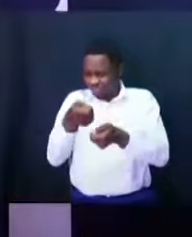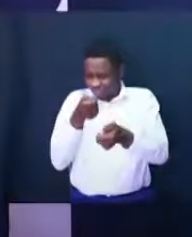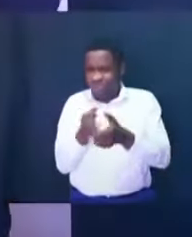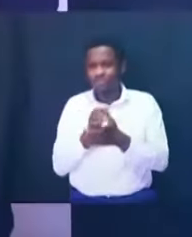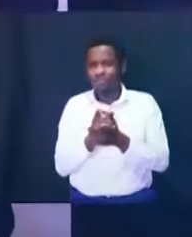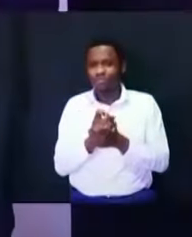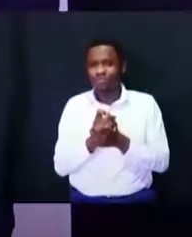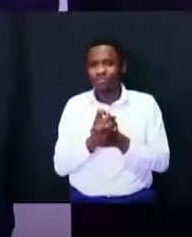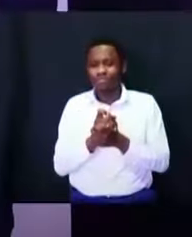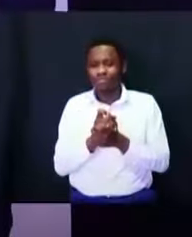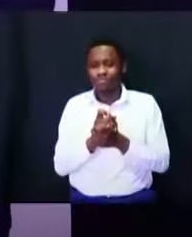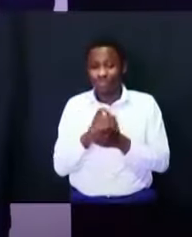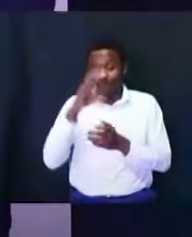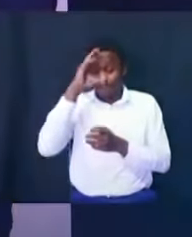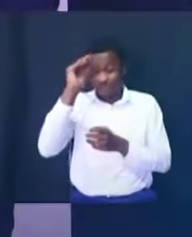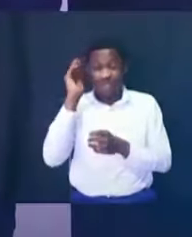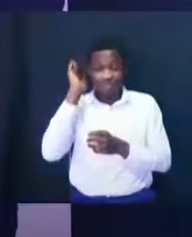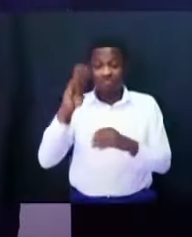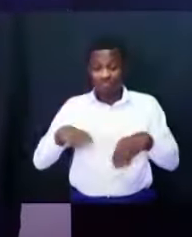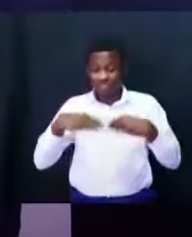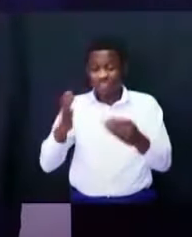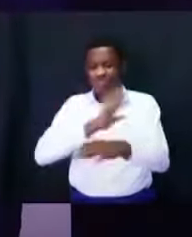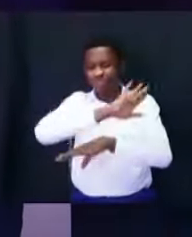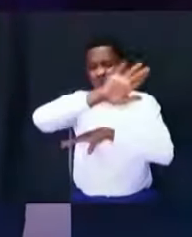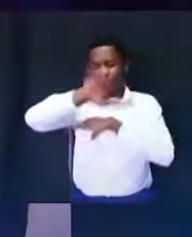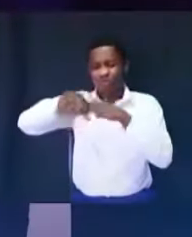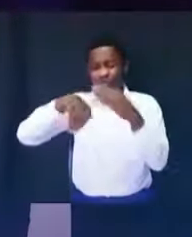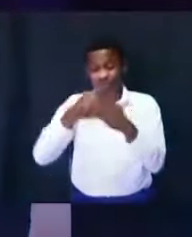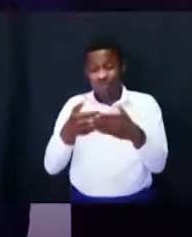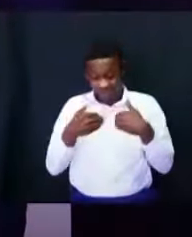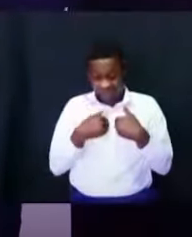says that a man will give all he has for something for